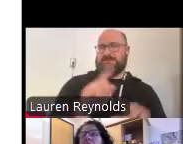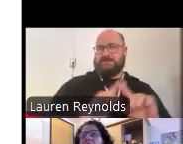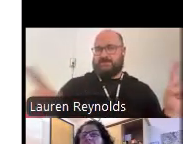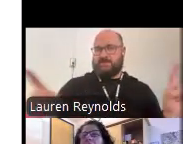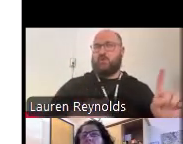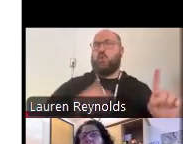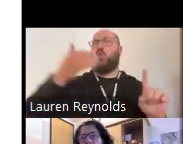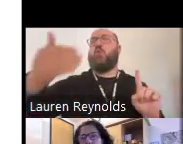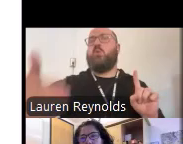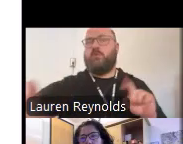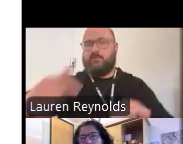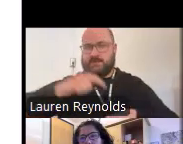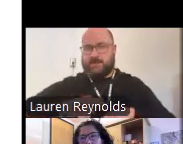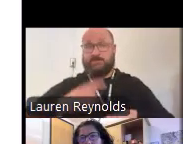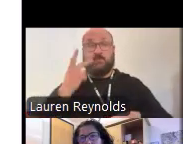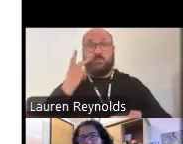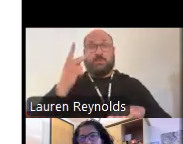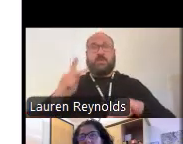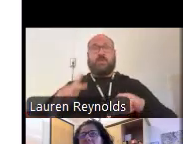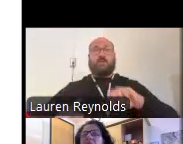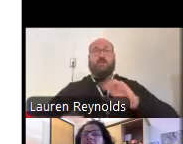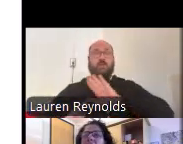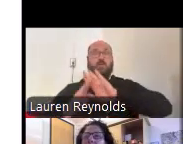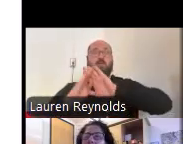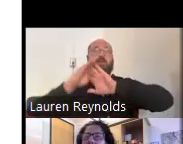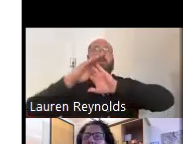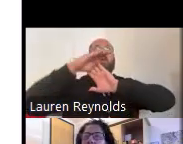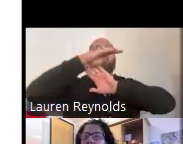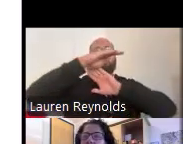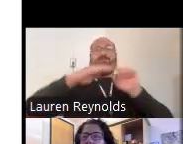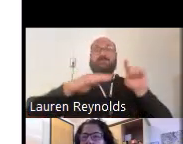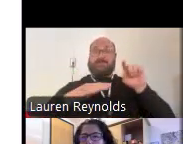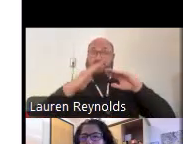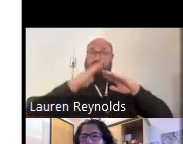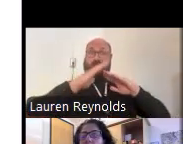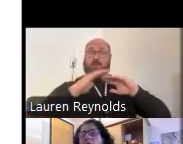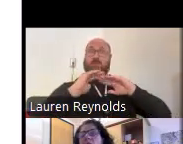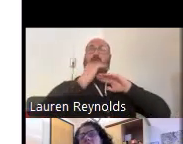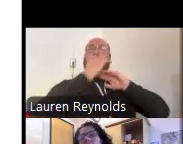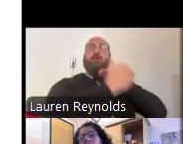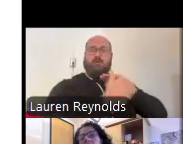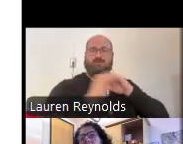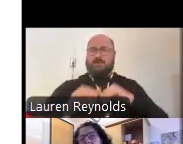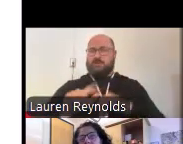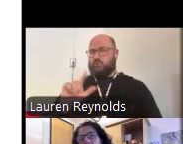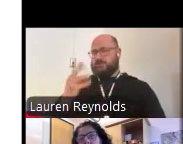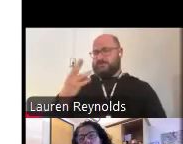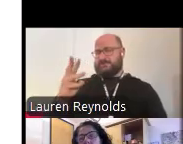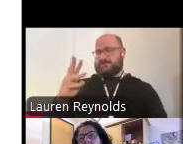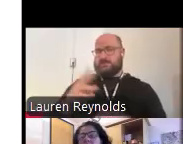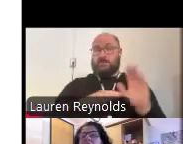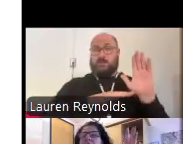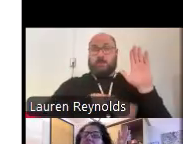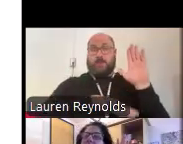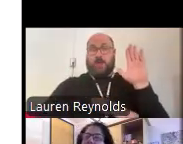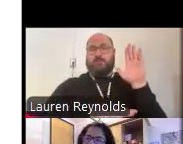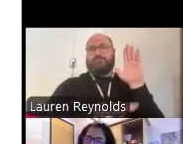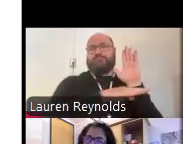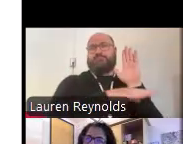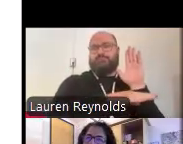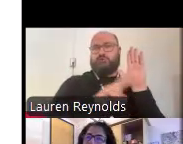steeper, this top curve is 2016, and this gray curve, the bottom curve, is 2002.